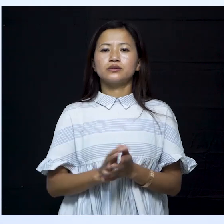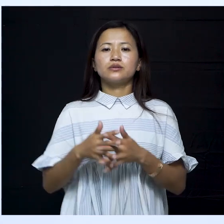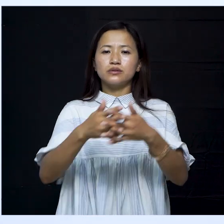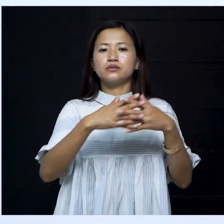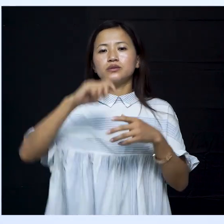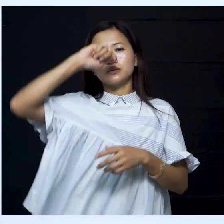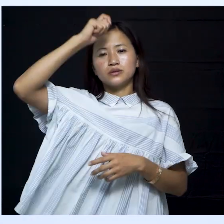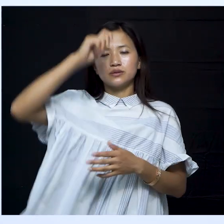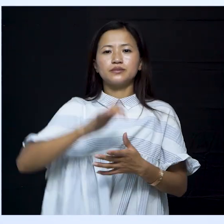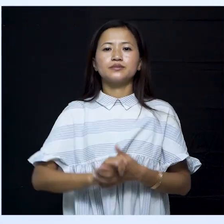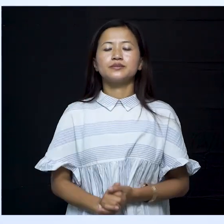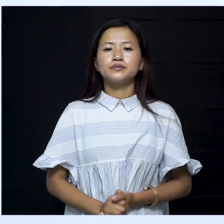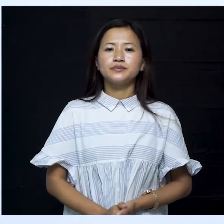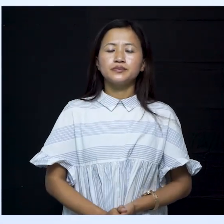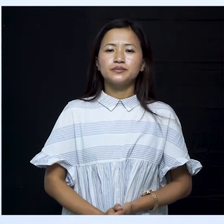American English.